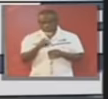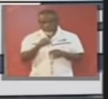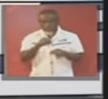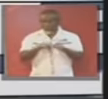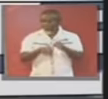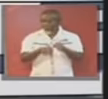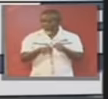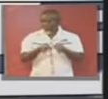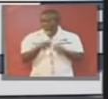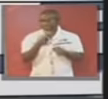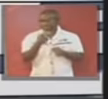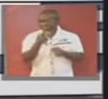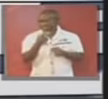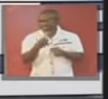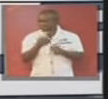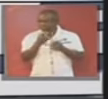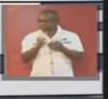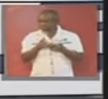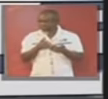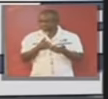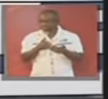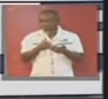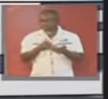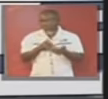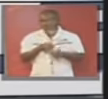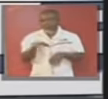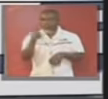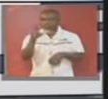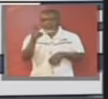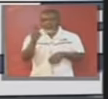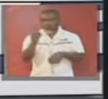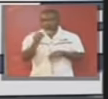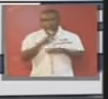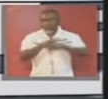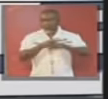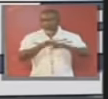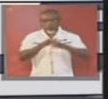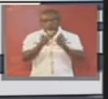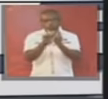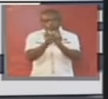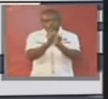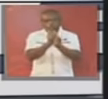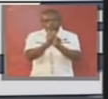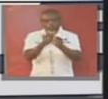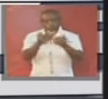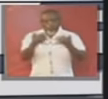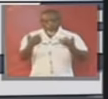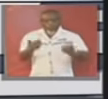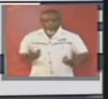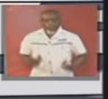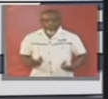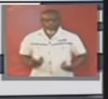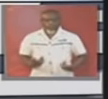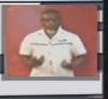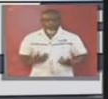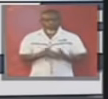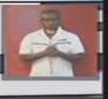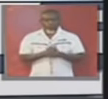to that question would be that the vaccine does not alter your DNA in the long run. Now, the way that the current